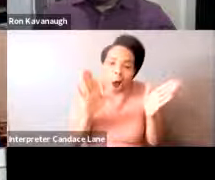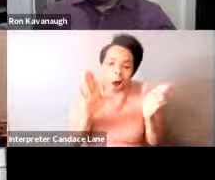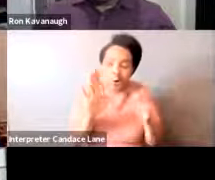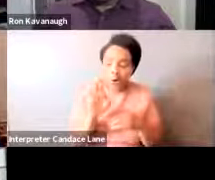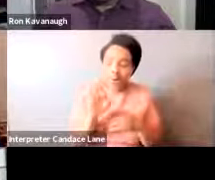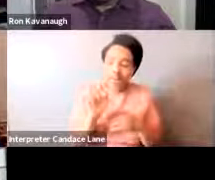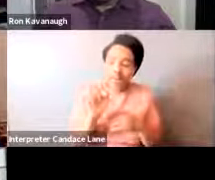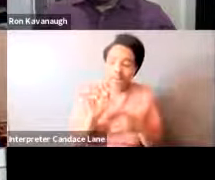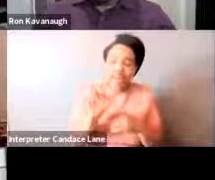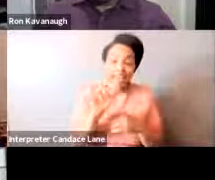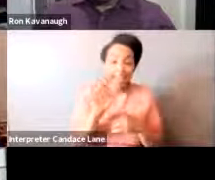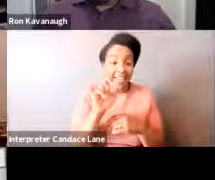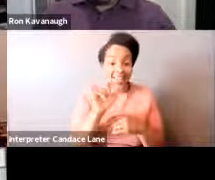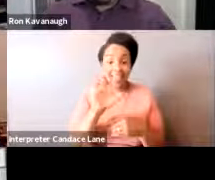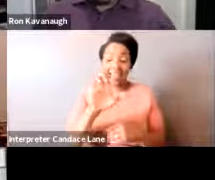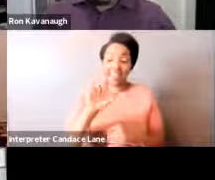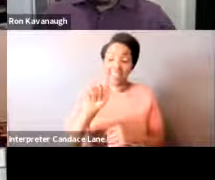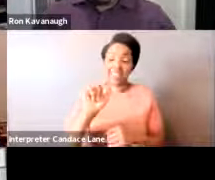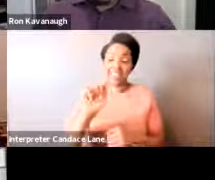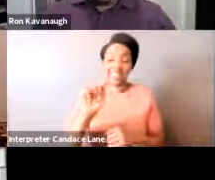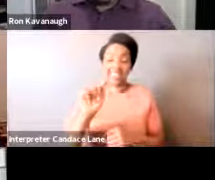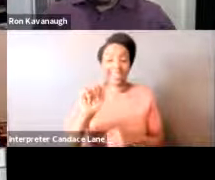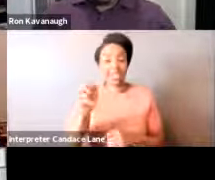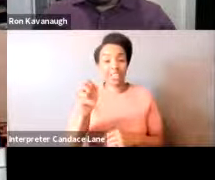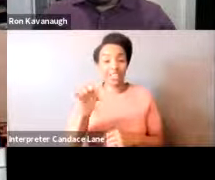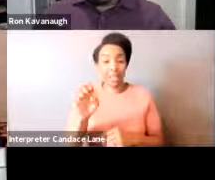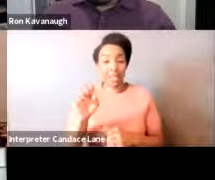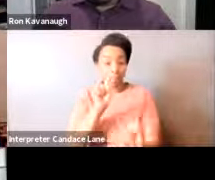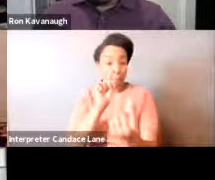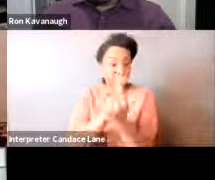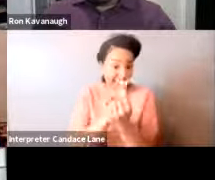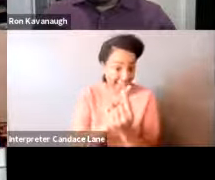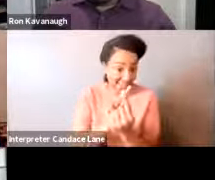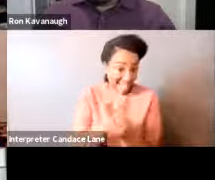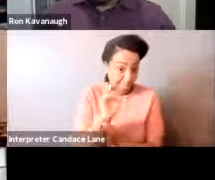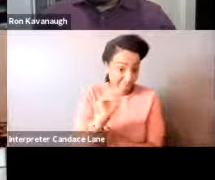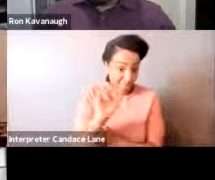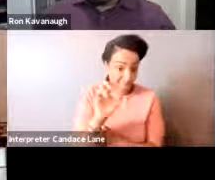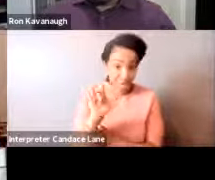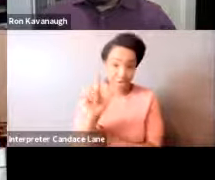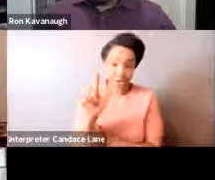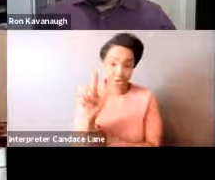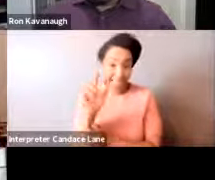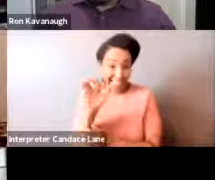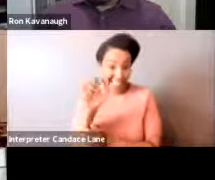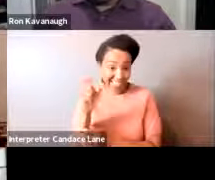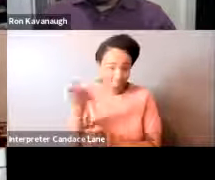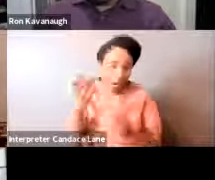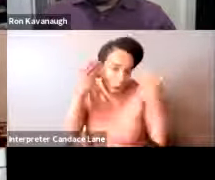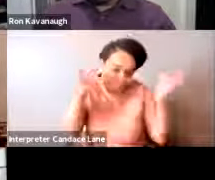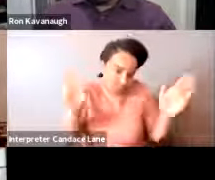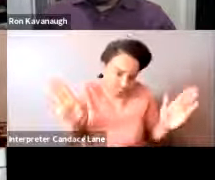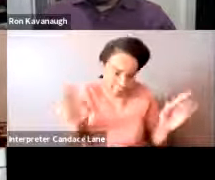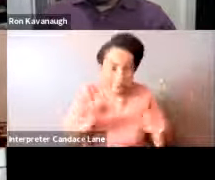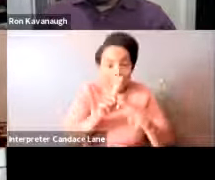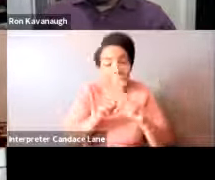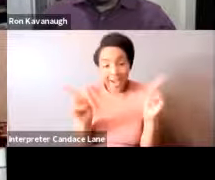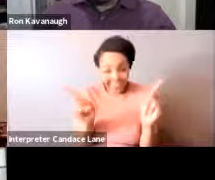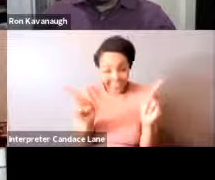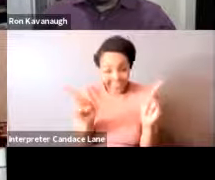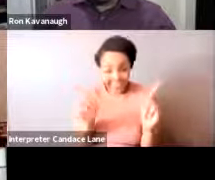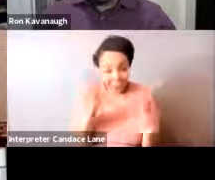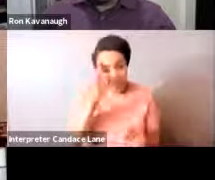I don't even know if she ever played the Audubon Ballroom, but hey, I'm a poet. I can make this show. So there you go.